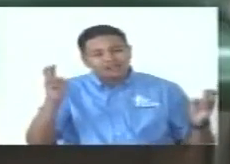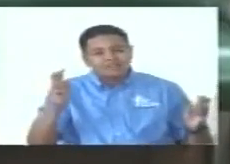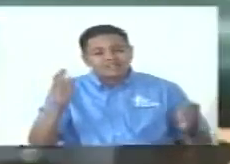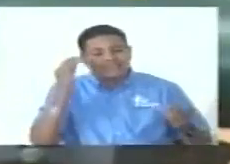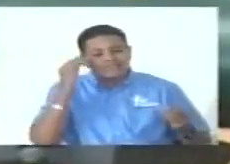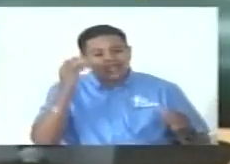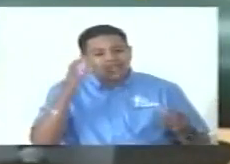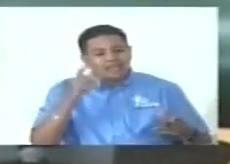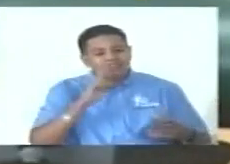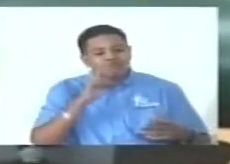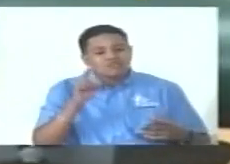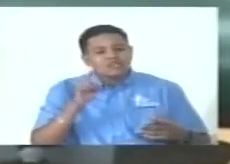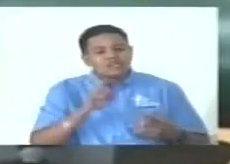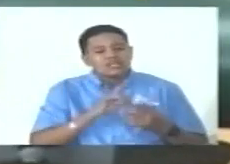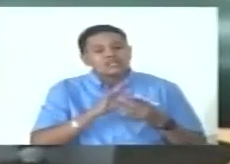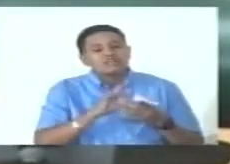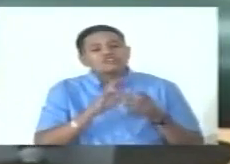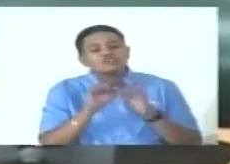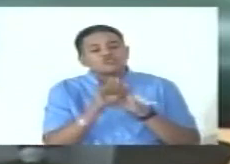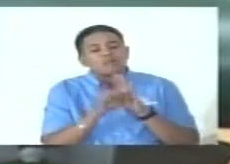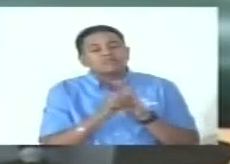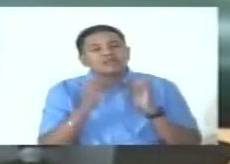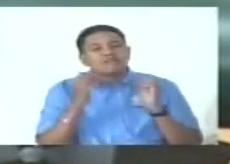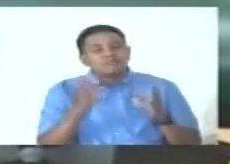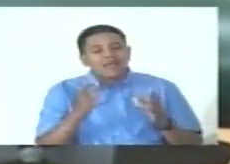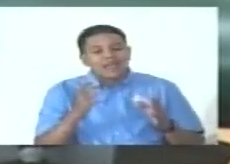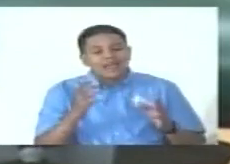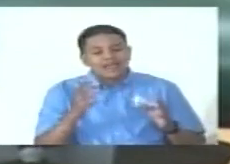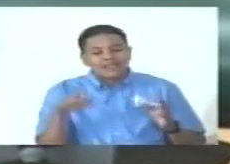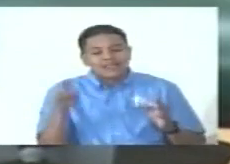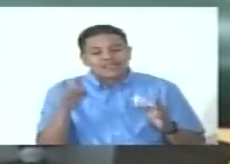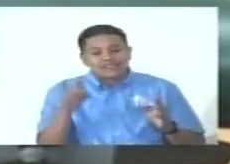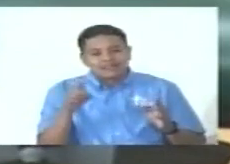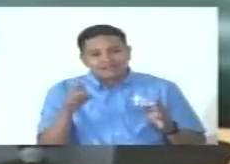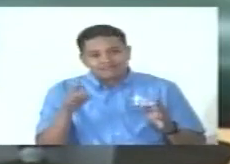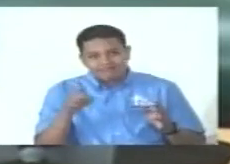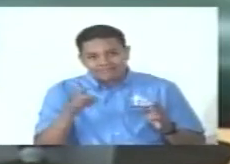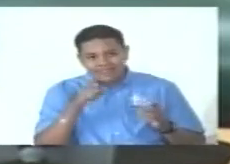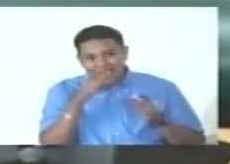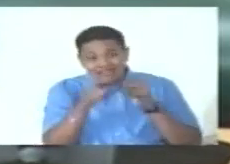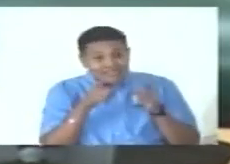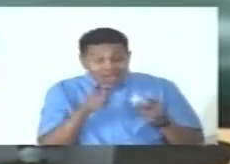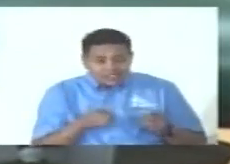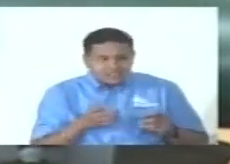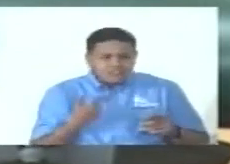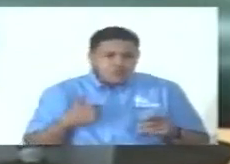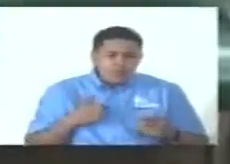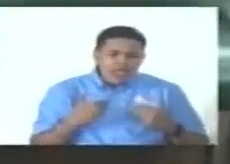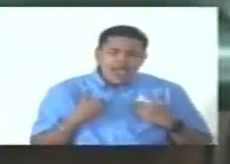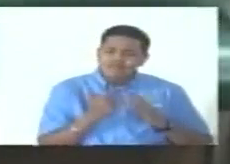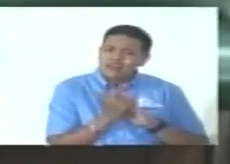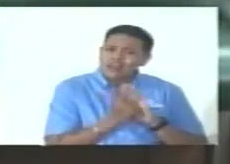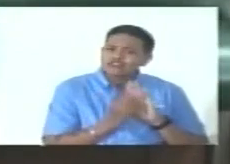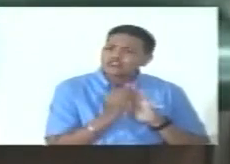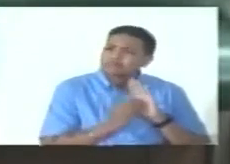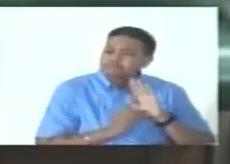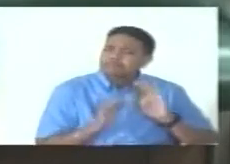is a subject matter of many attacks. And so even though we have the legislation,